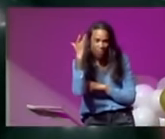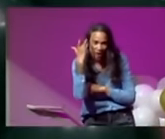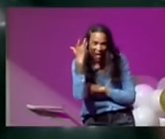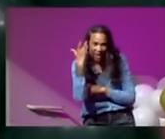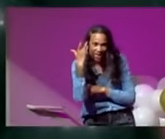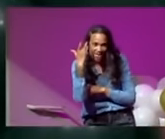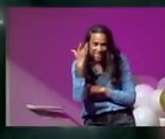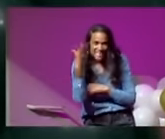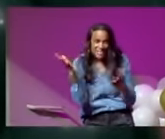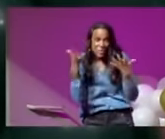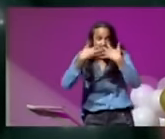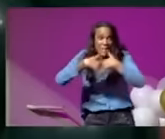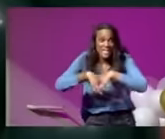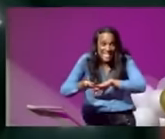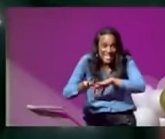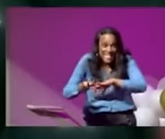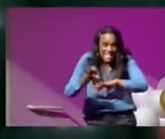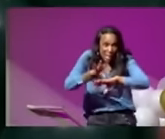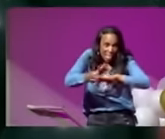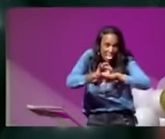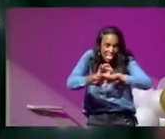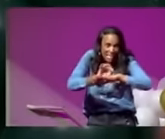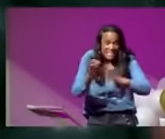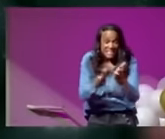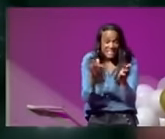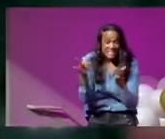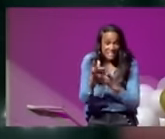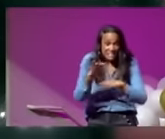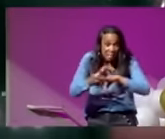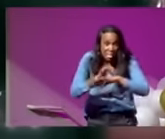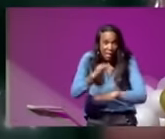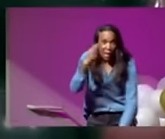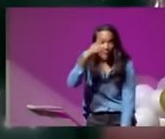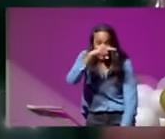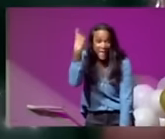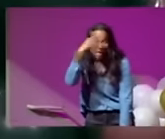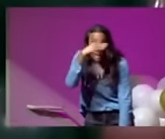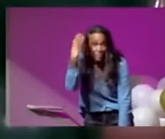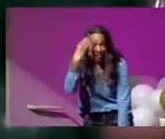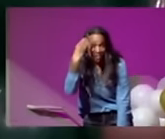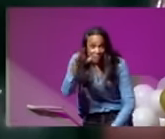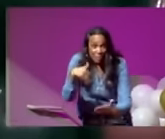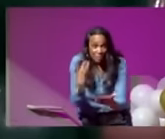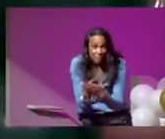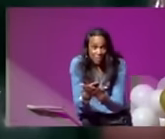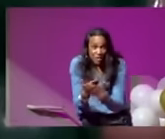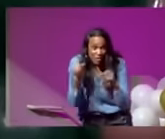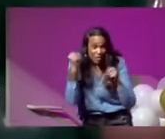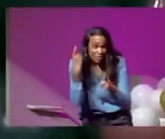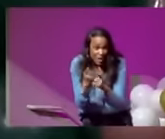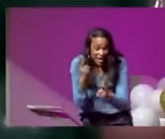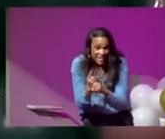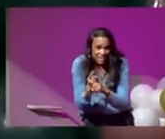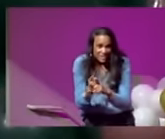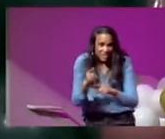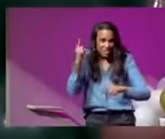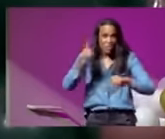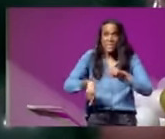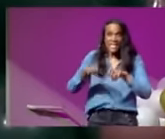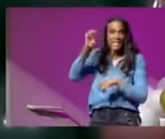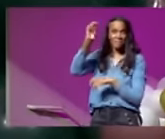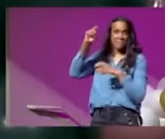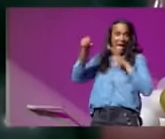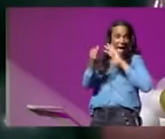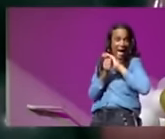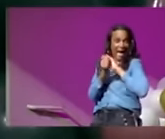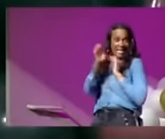can blend in. They go where they can hide. And so you can't hide a blonde, blue-eyed baby in